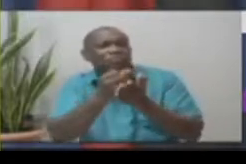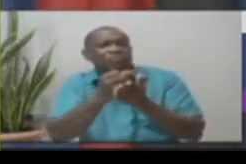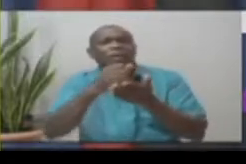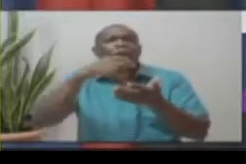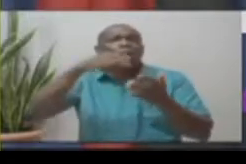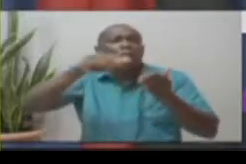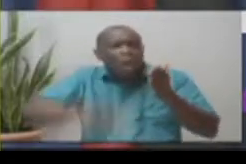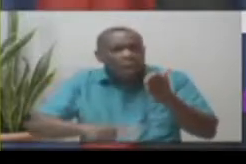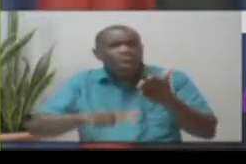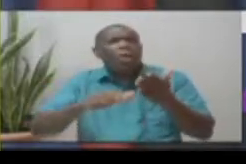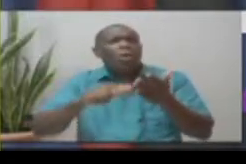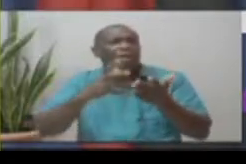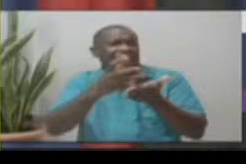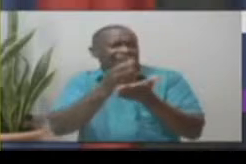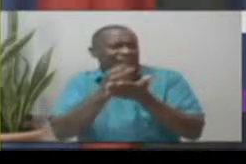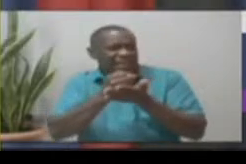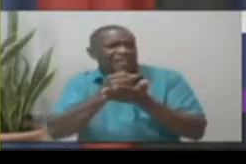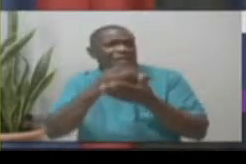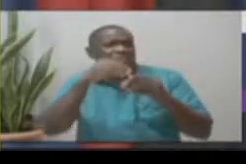in the world.